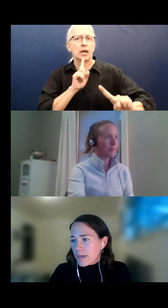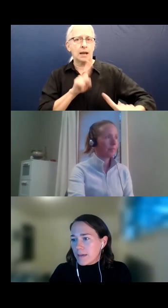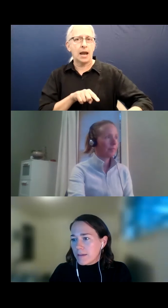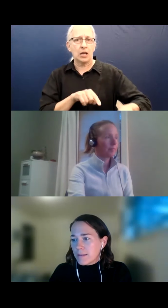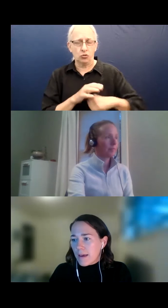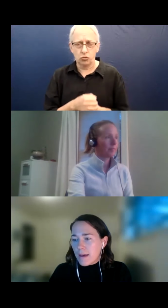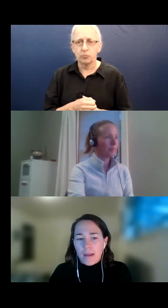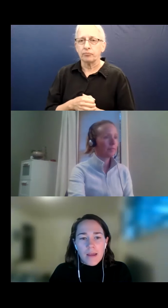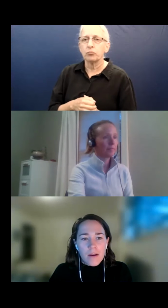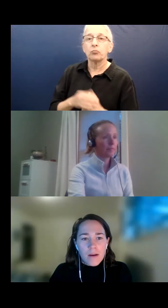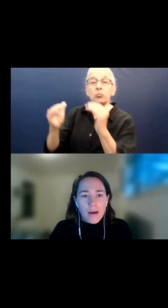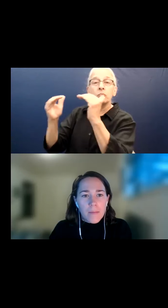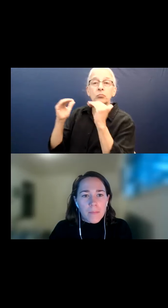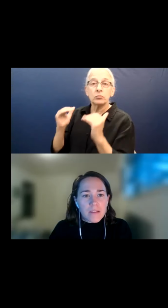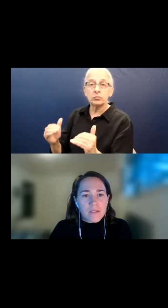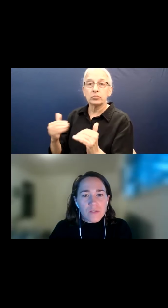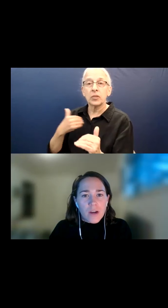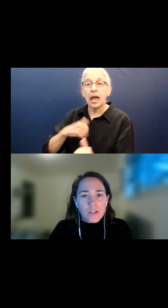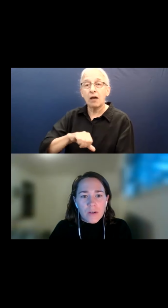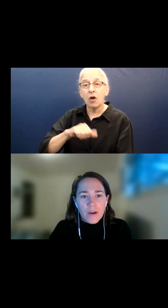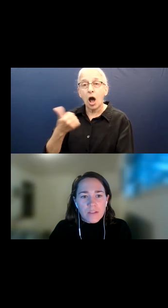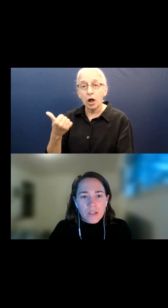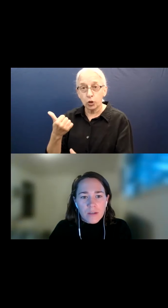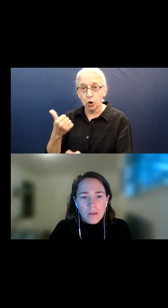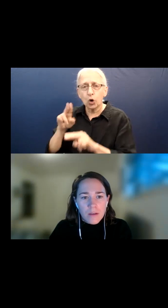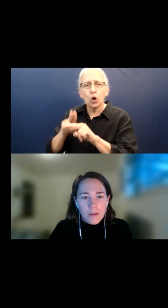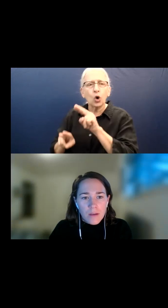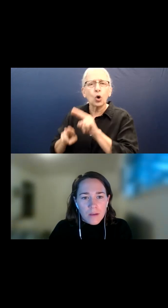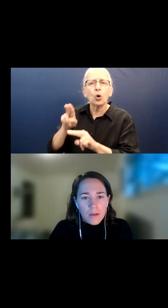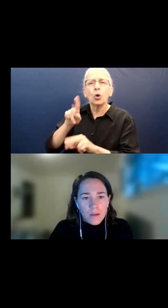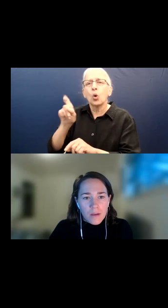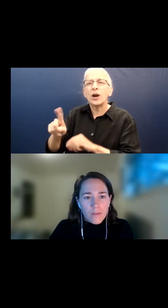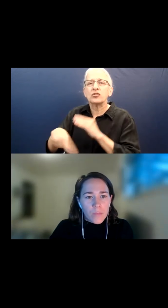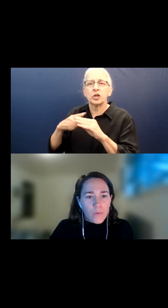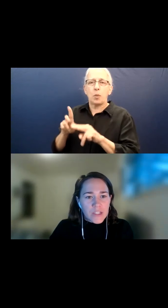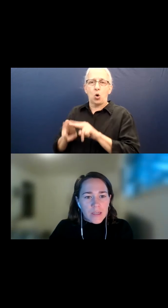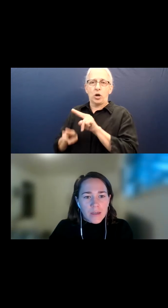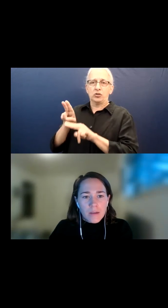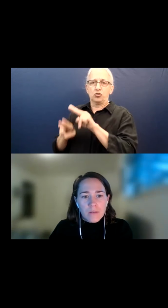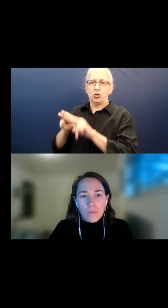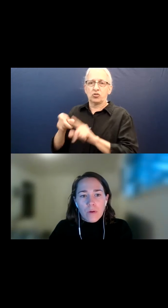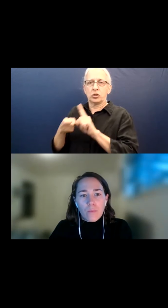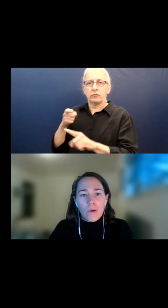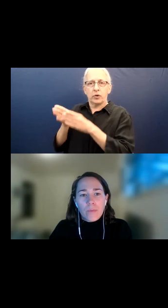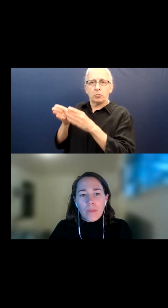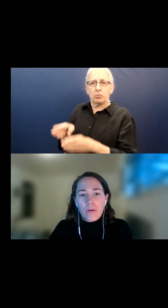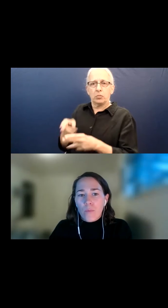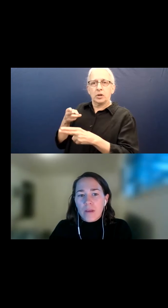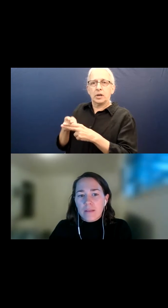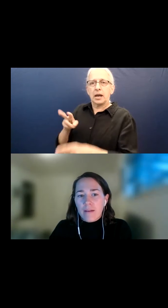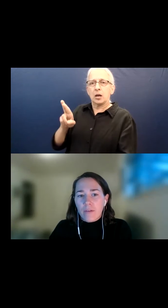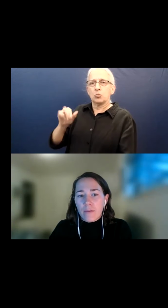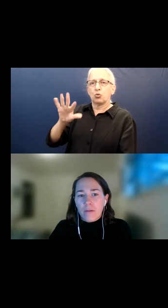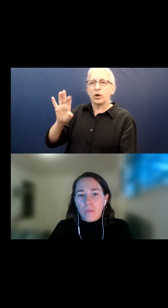Here is another construction question from Richie. So what will the